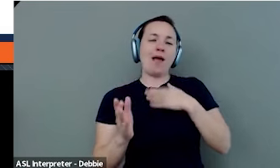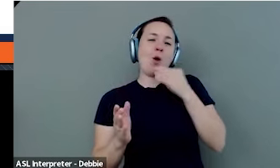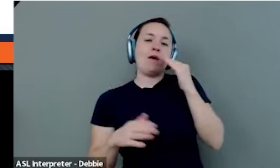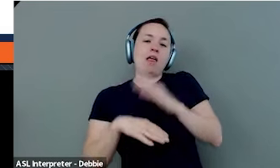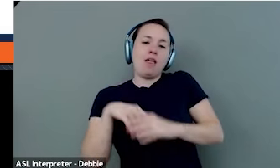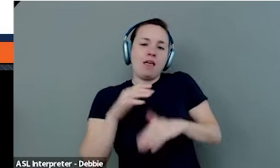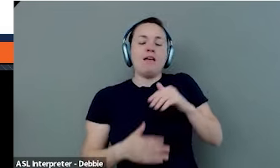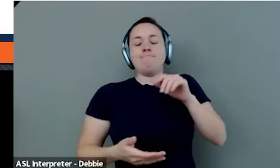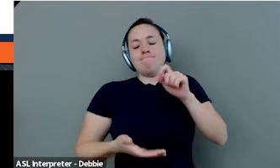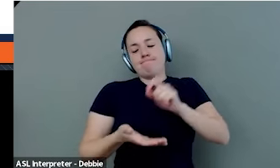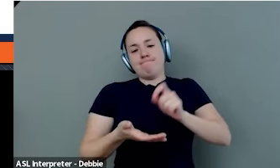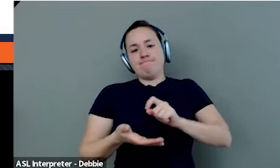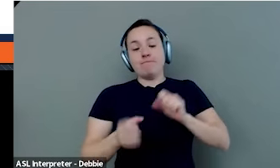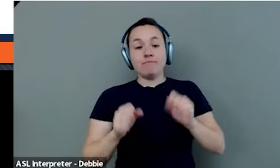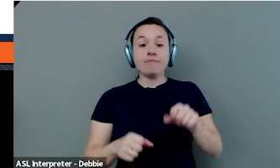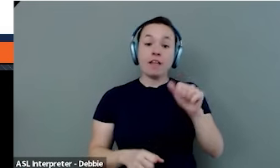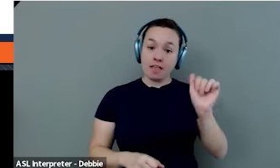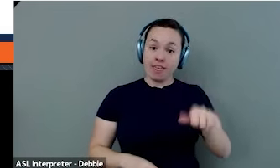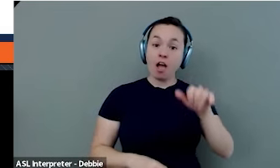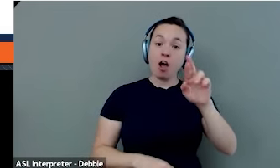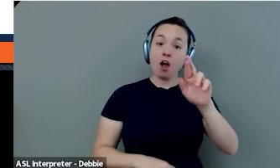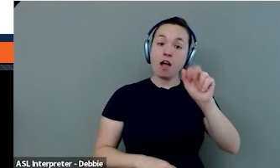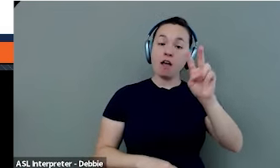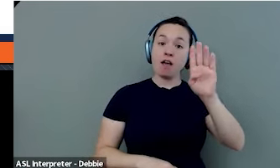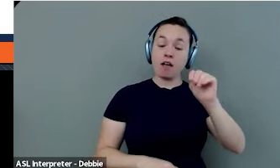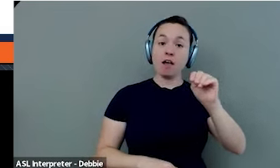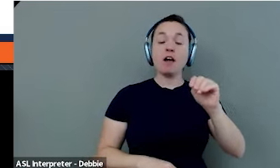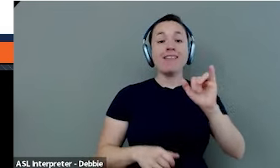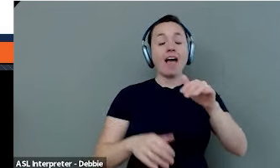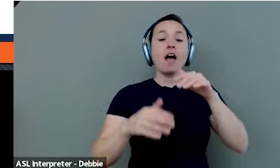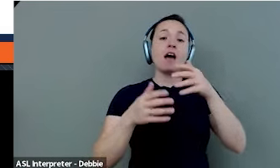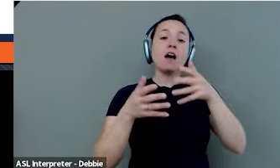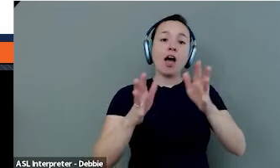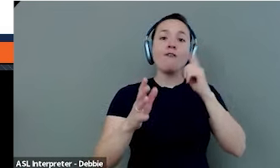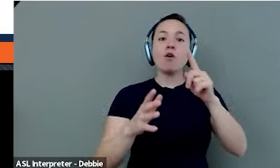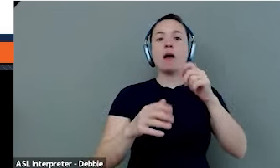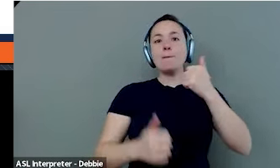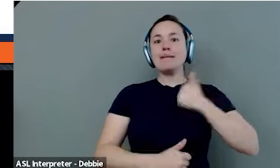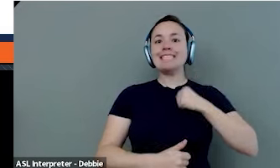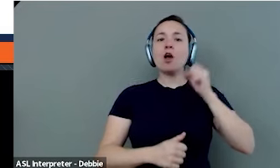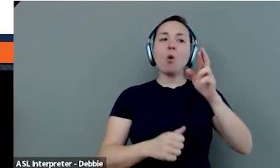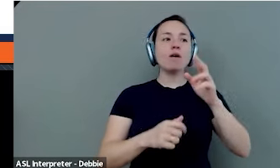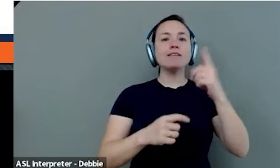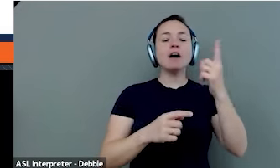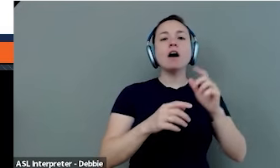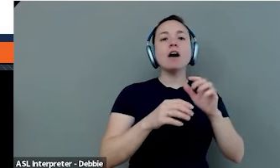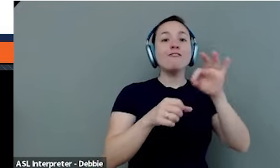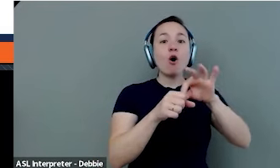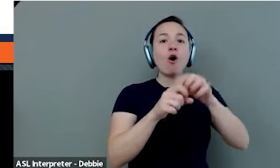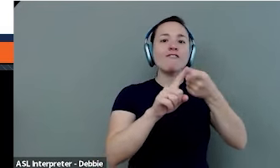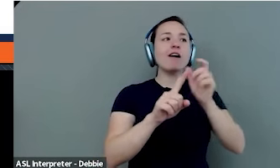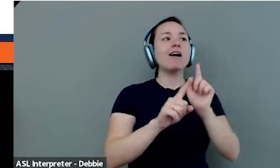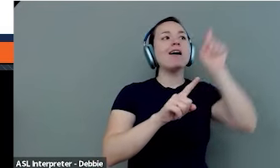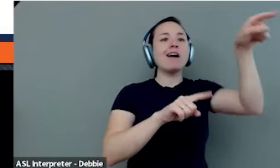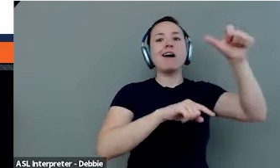And RAVBM is available to military and overseas voters 45 days before Election Day and to all